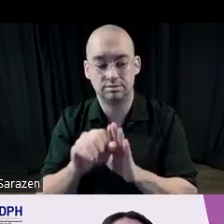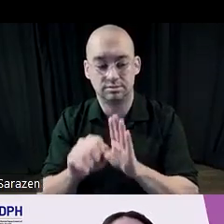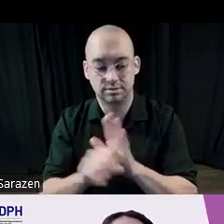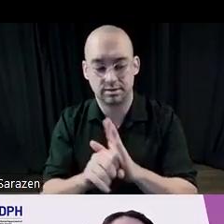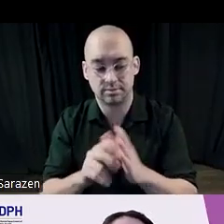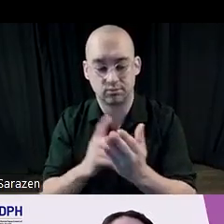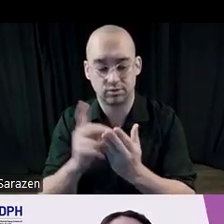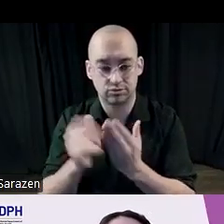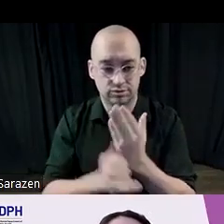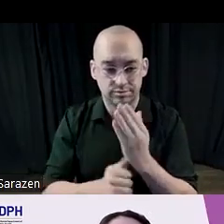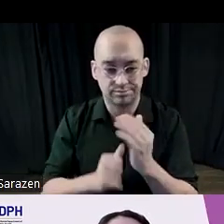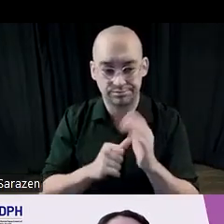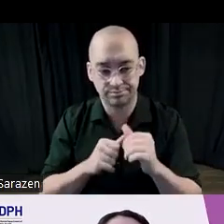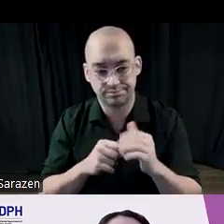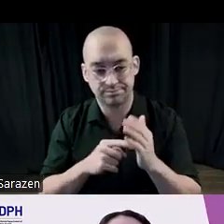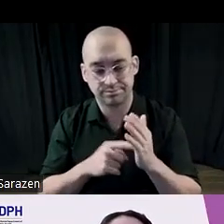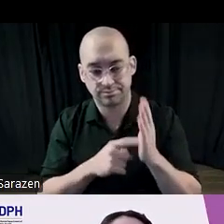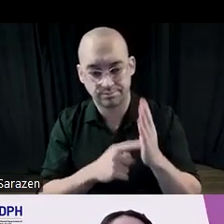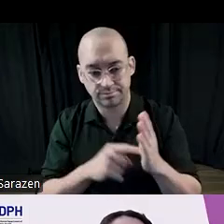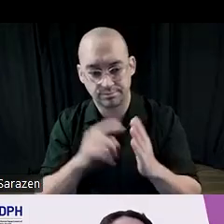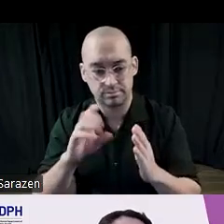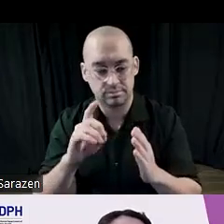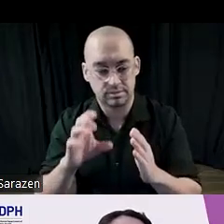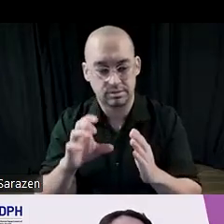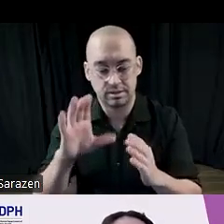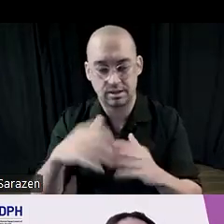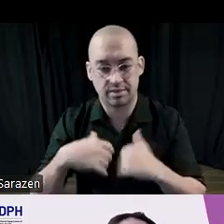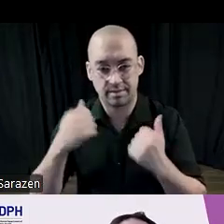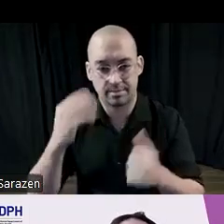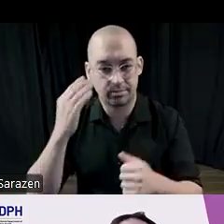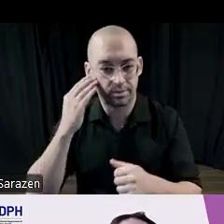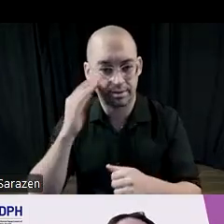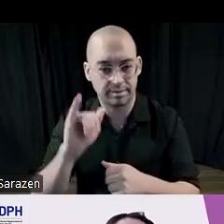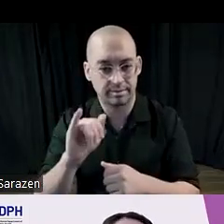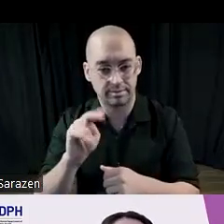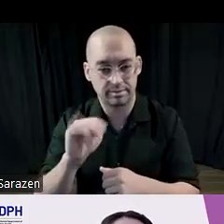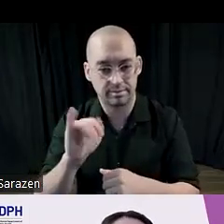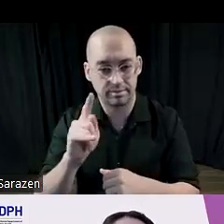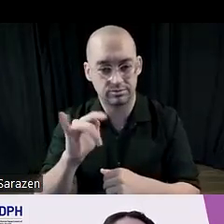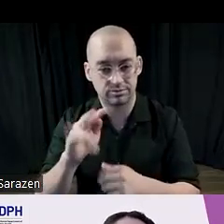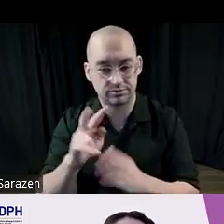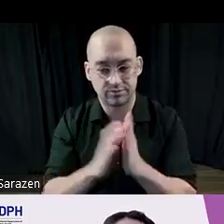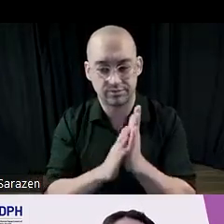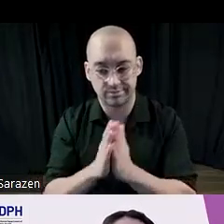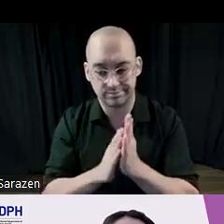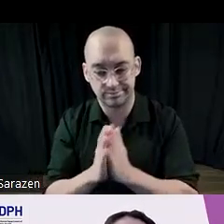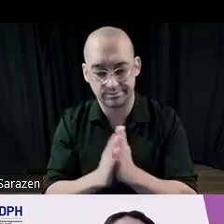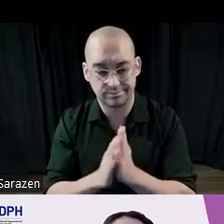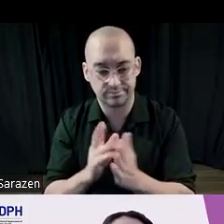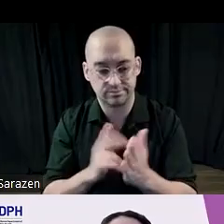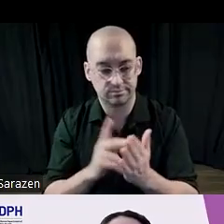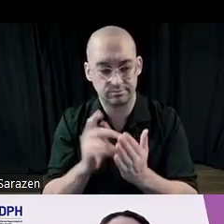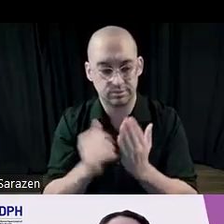the CDC Healthy Brain Initiative roadmap. So the project term will end this fiscal